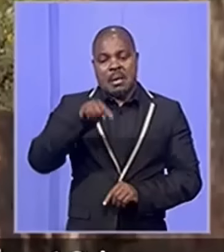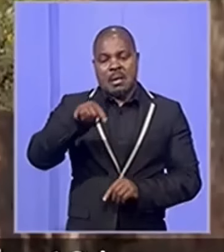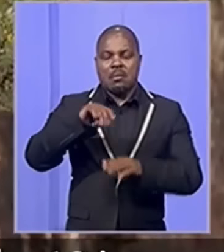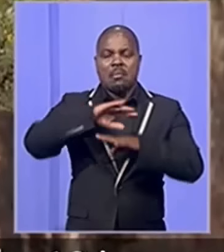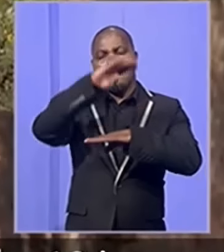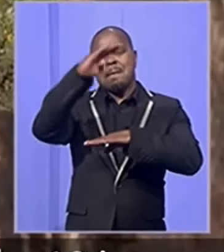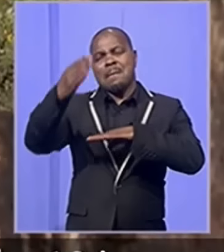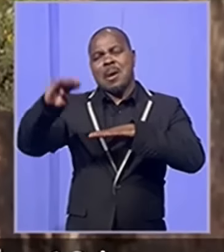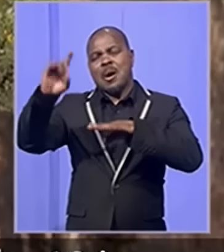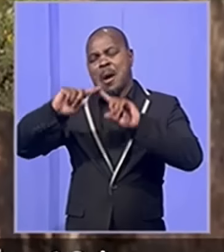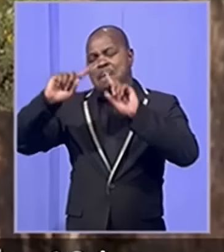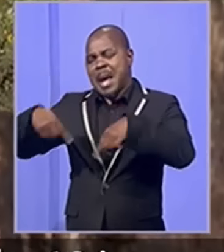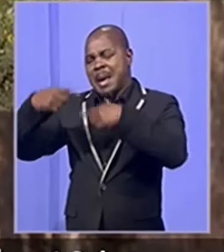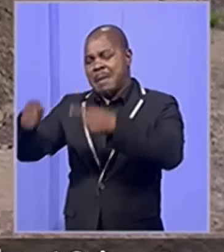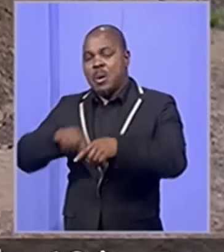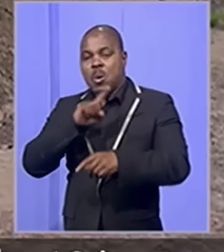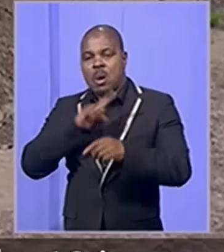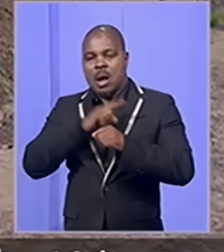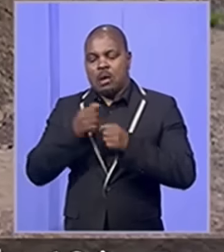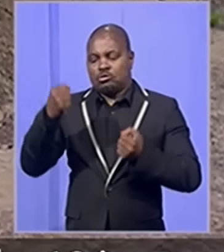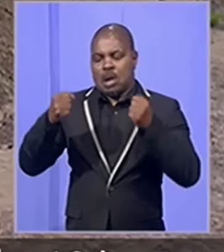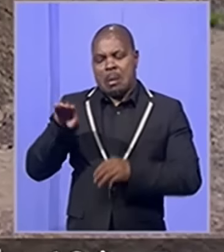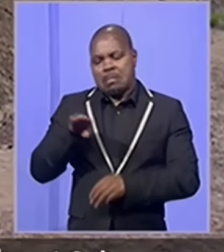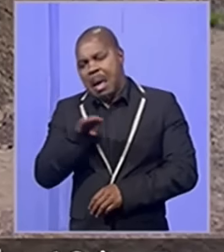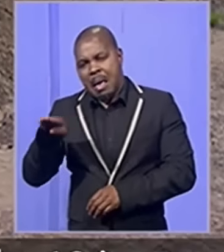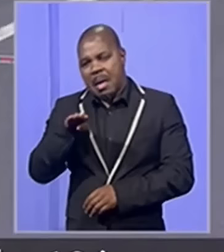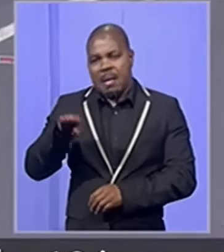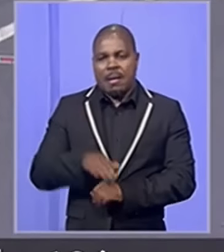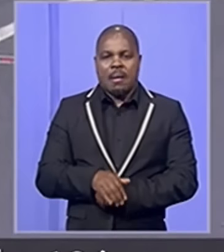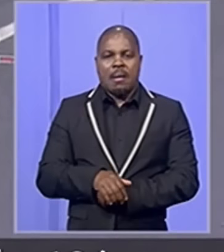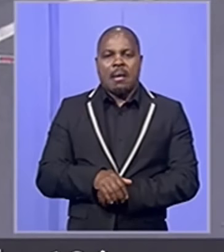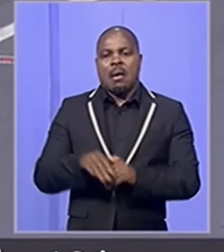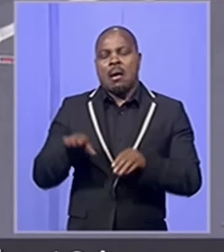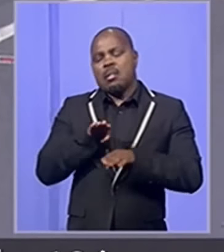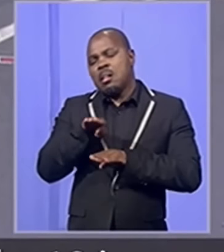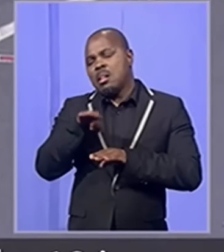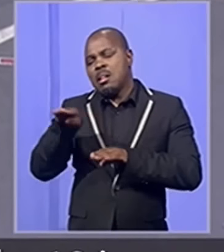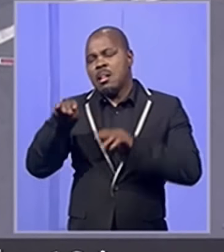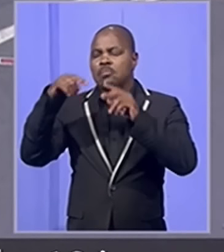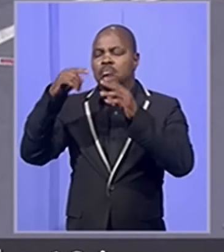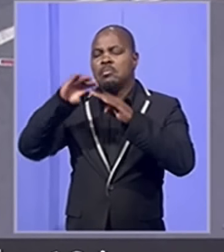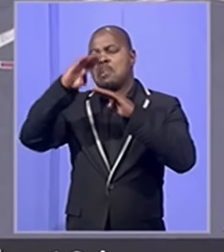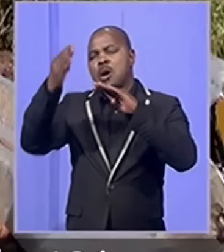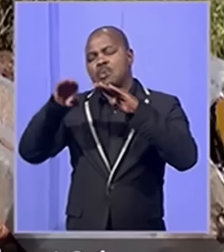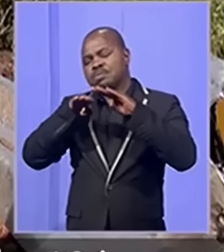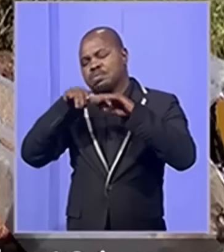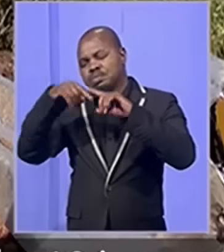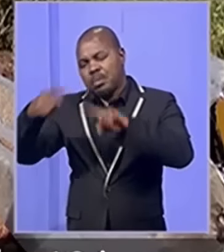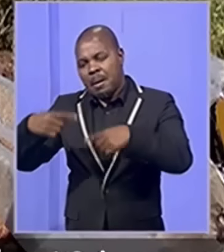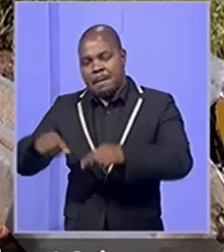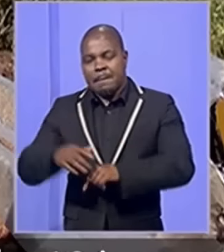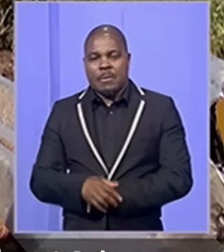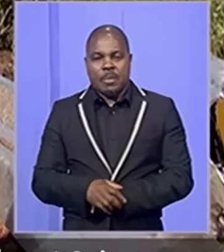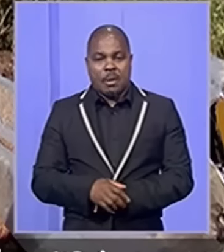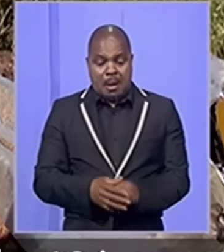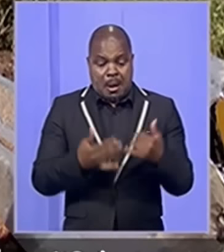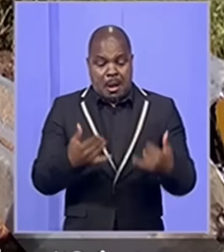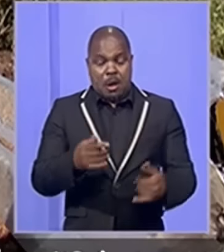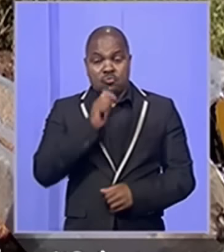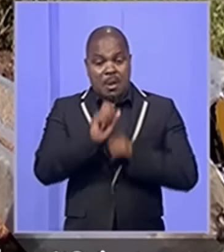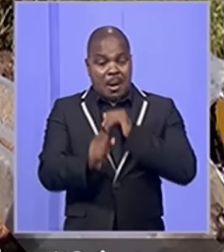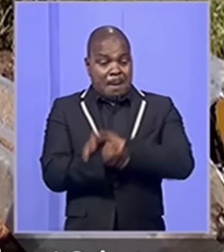thaba moraga gore mokgweetsi a latlhegelwe ke taolo fa a ne a fologa thaba. So currently we don't know what has caused